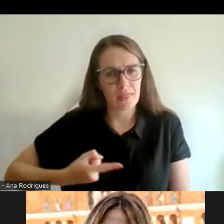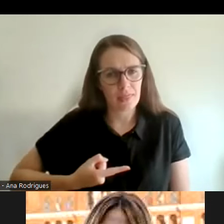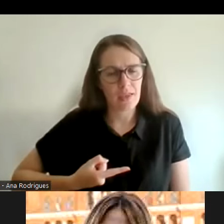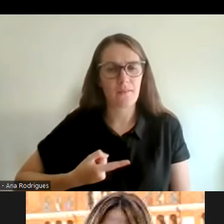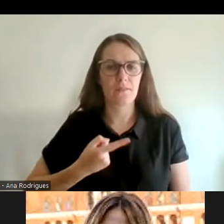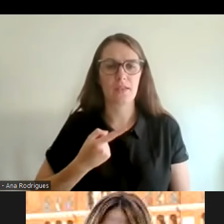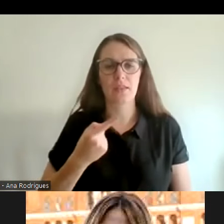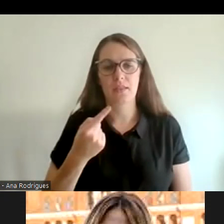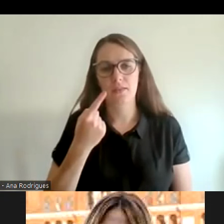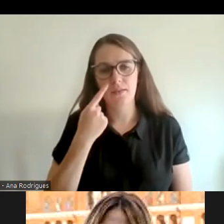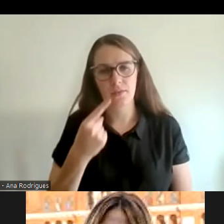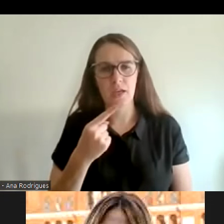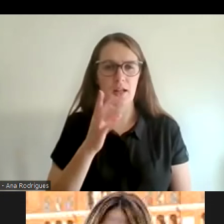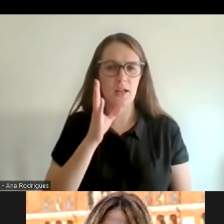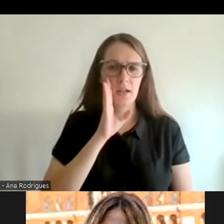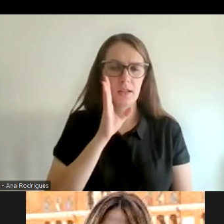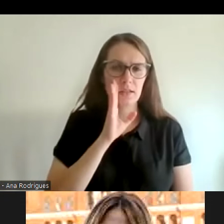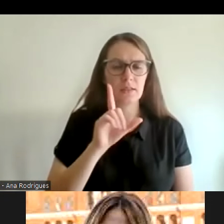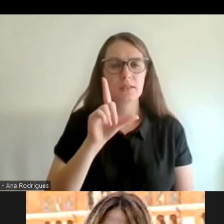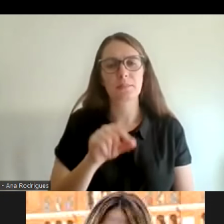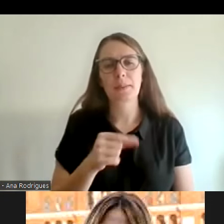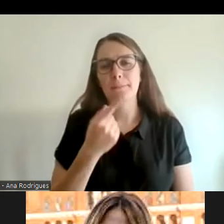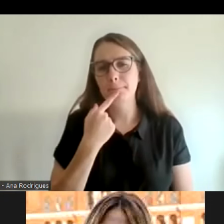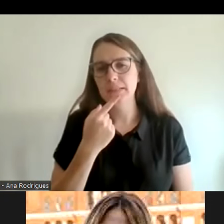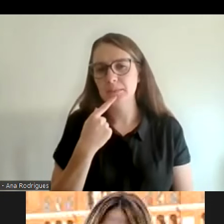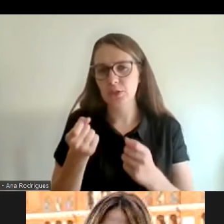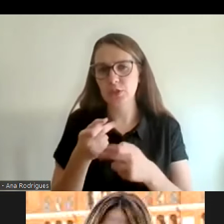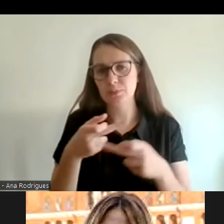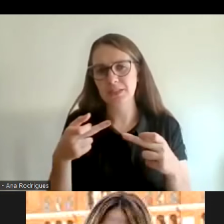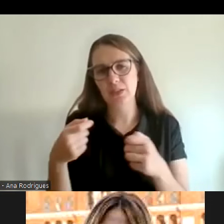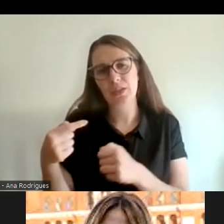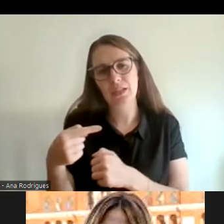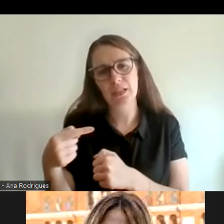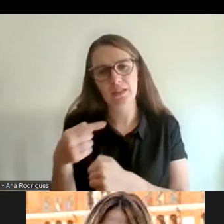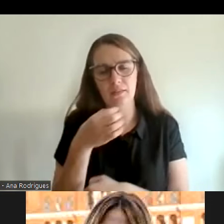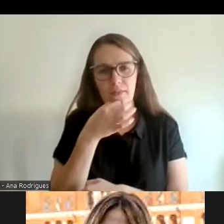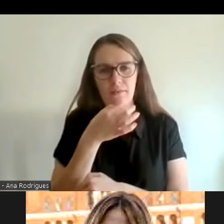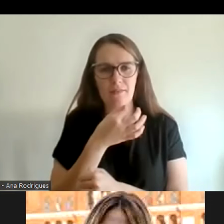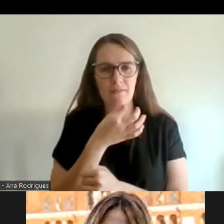allow the expression of negative